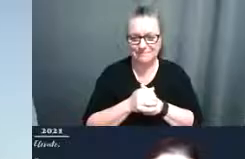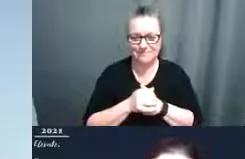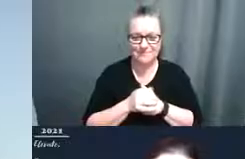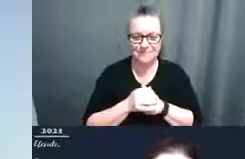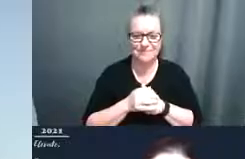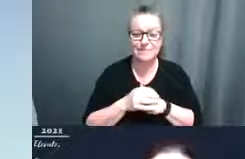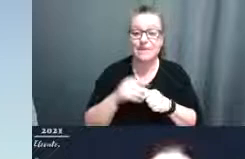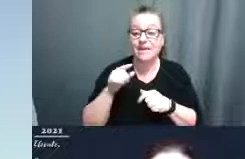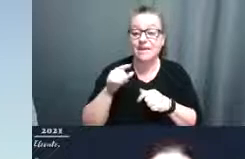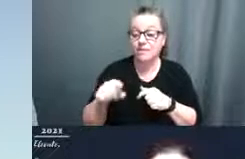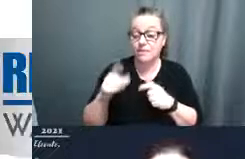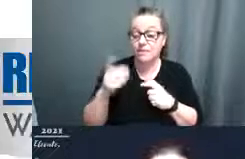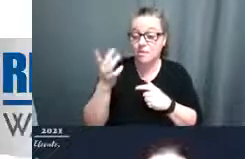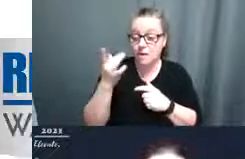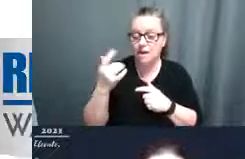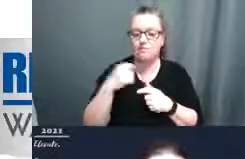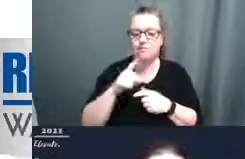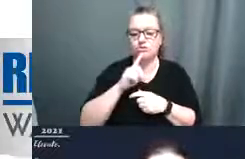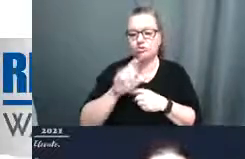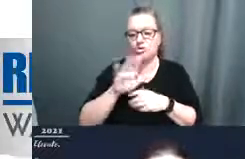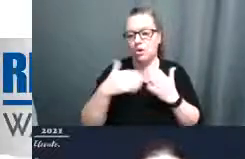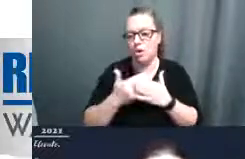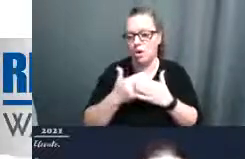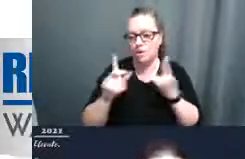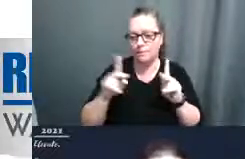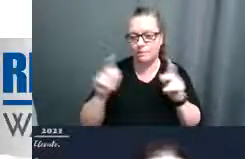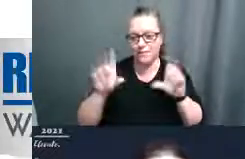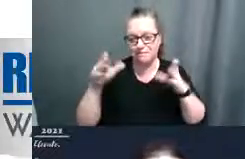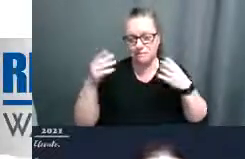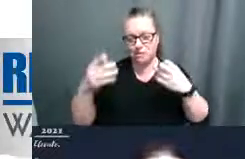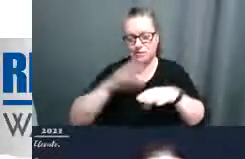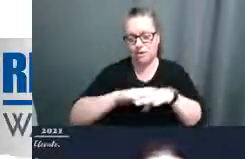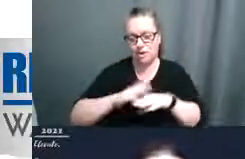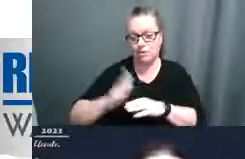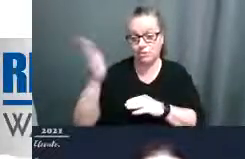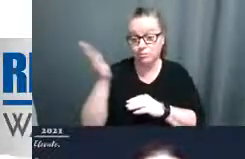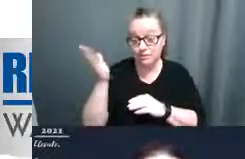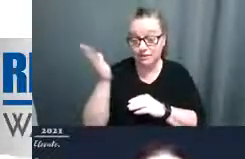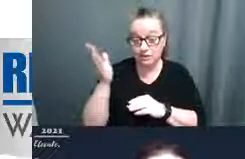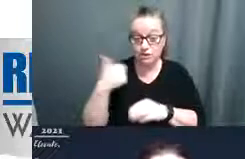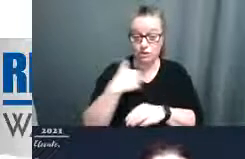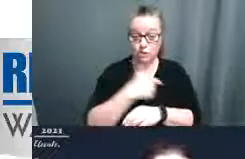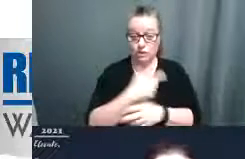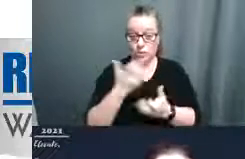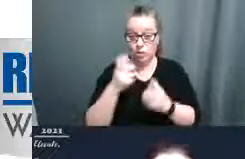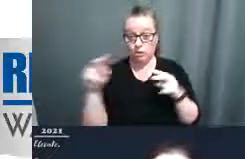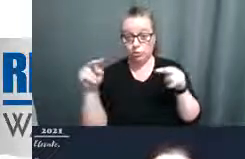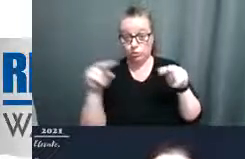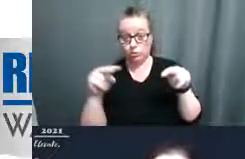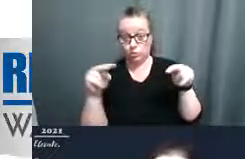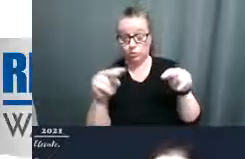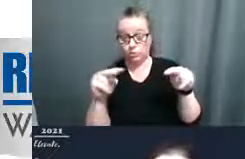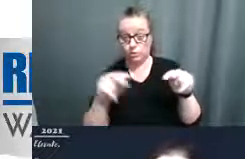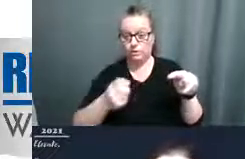This ensures that all participants can focus on today's presentation. We want to draw your attention to a few